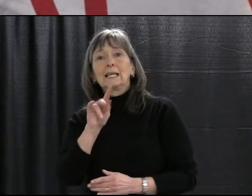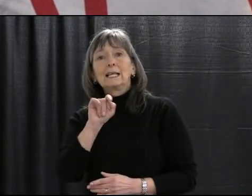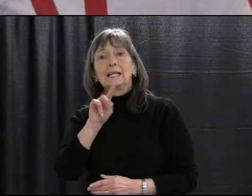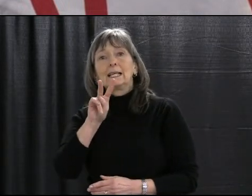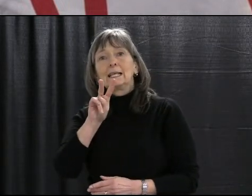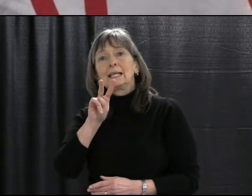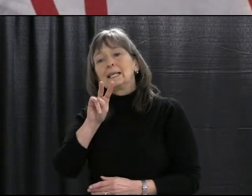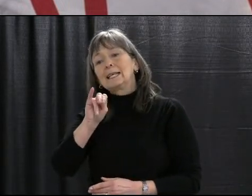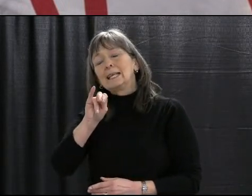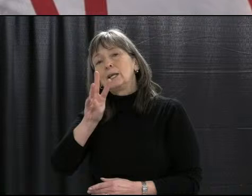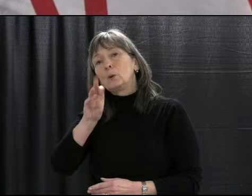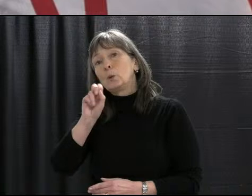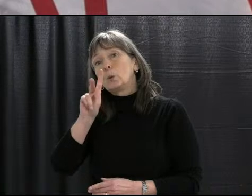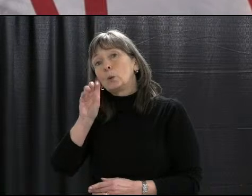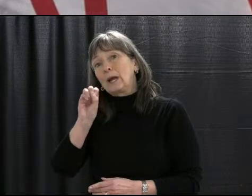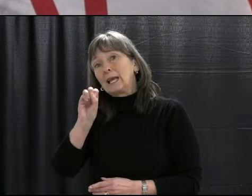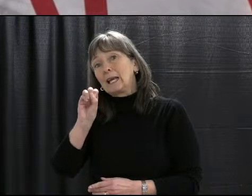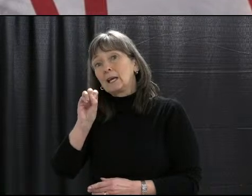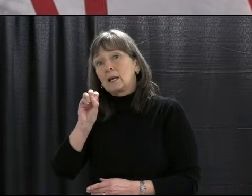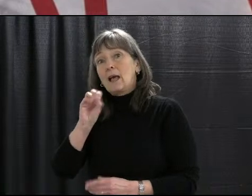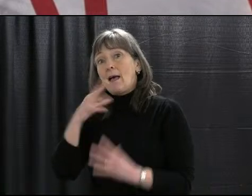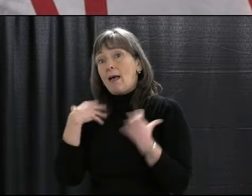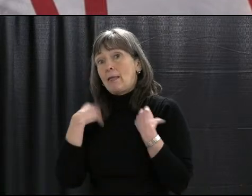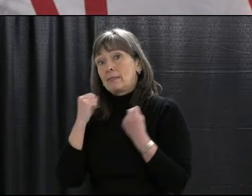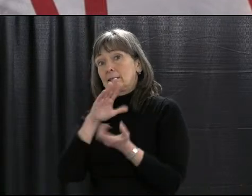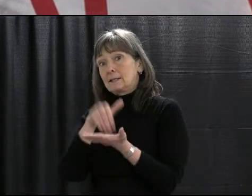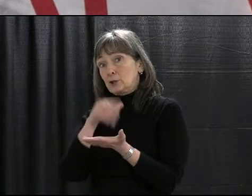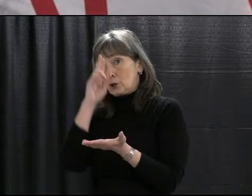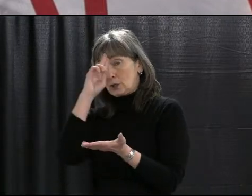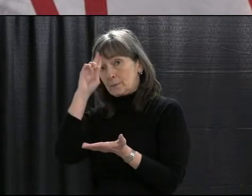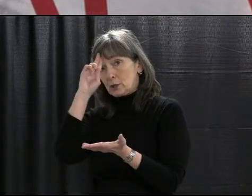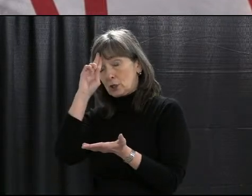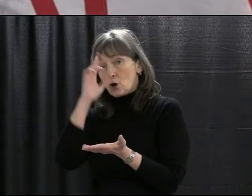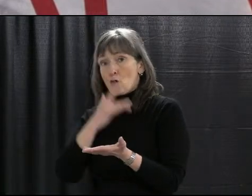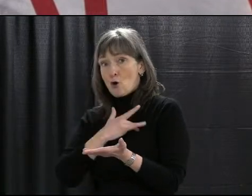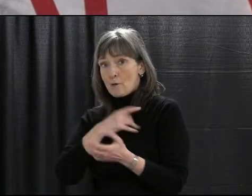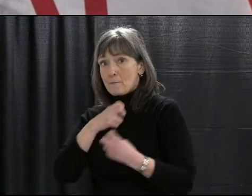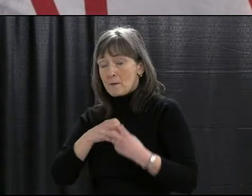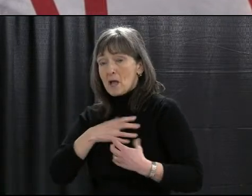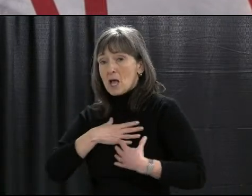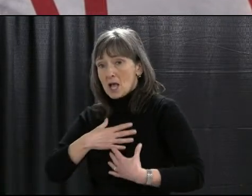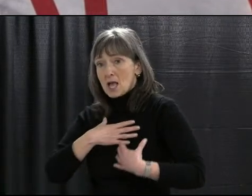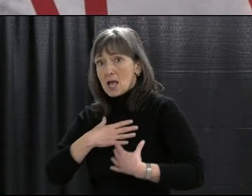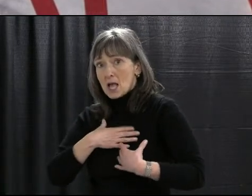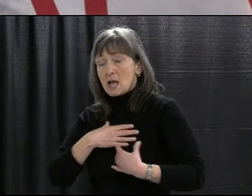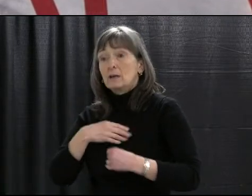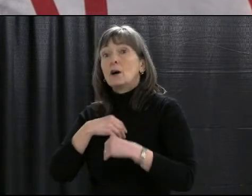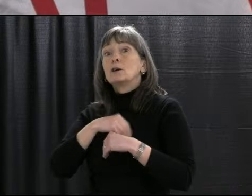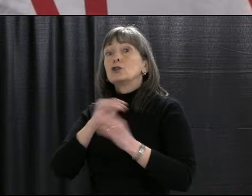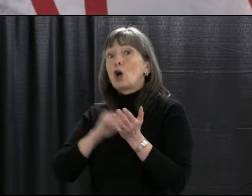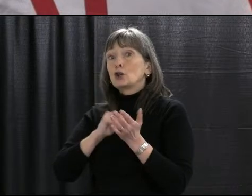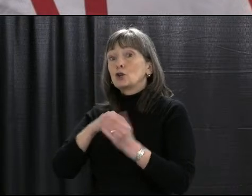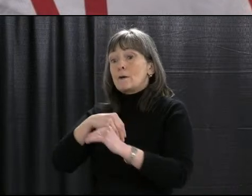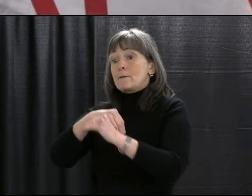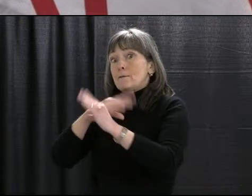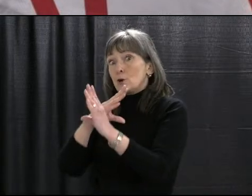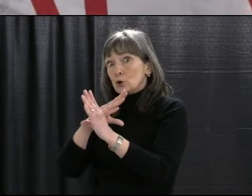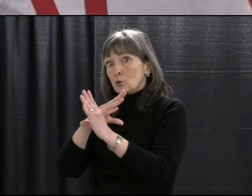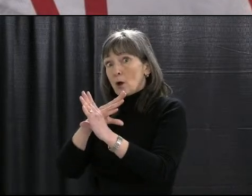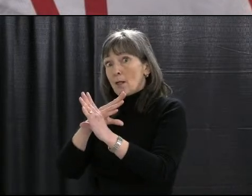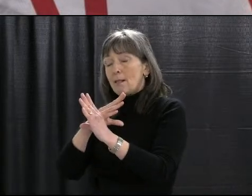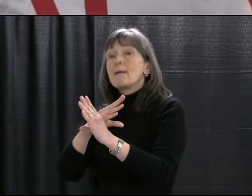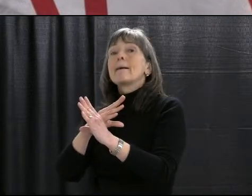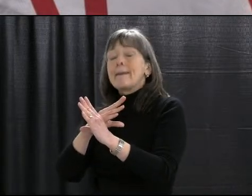Centre, was in cardiac distress, saw a doctor virtually, then received the life-saving